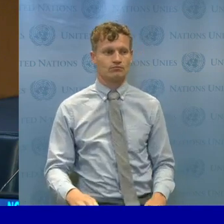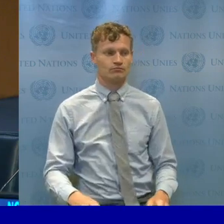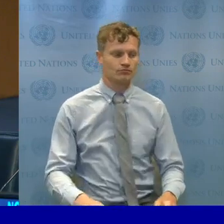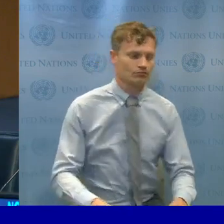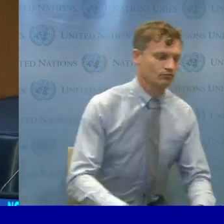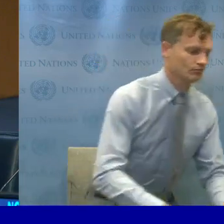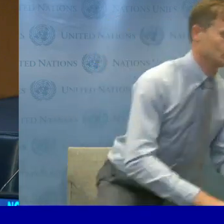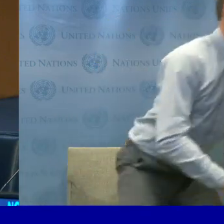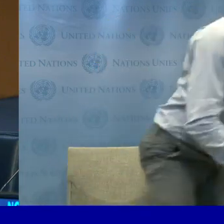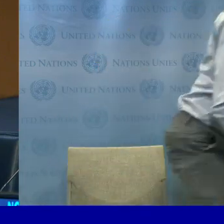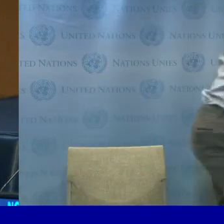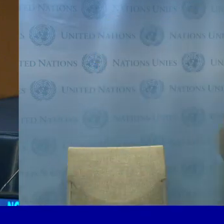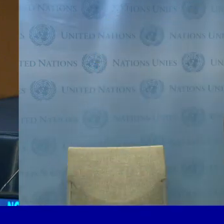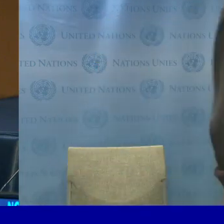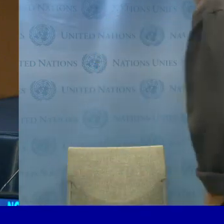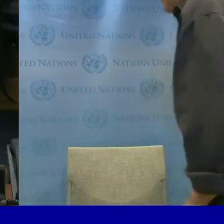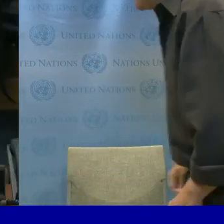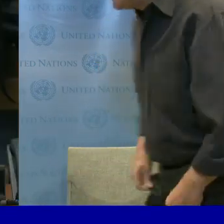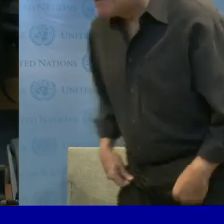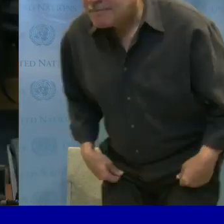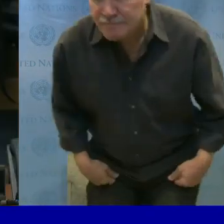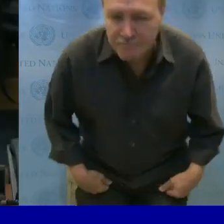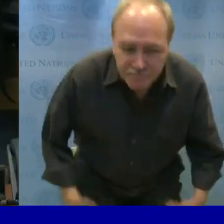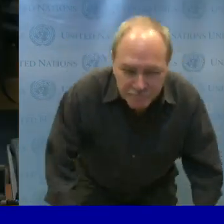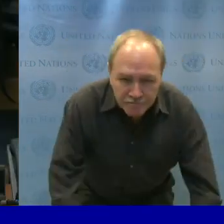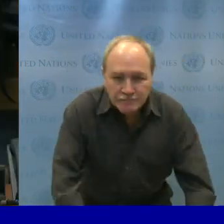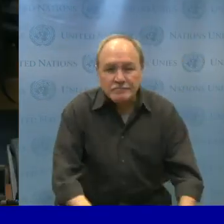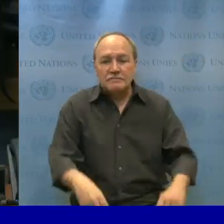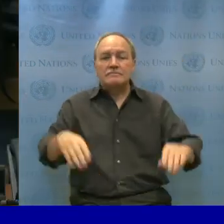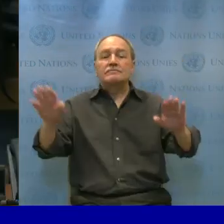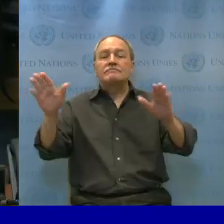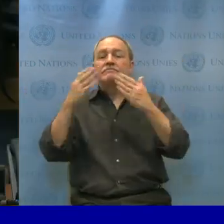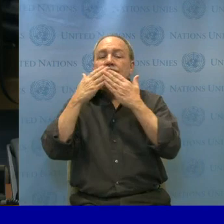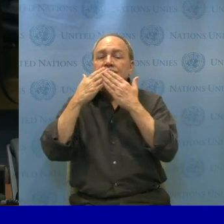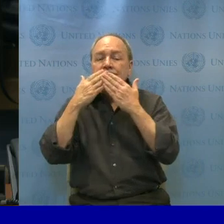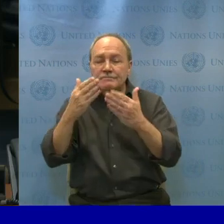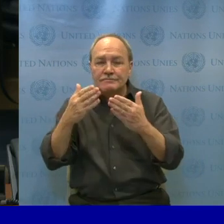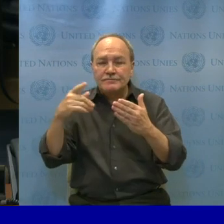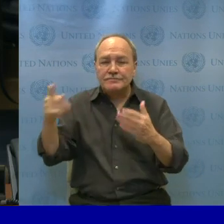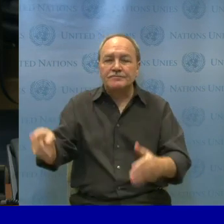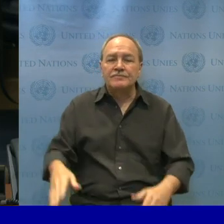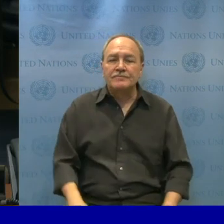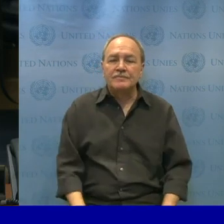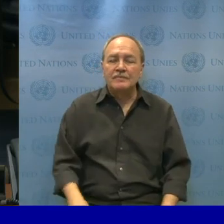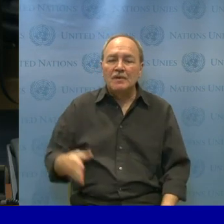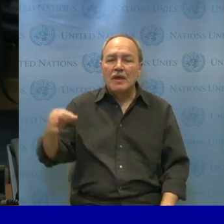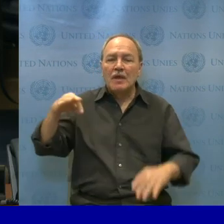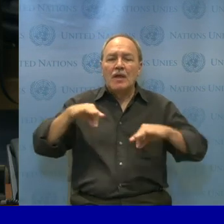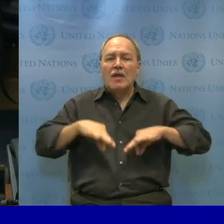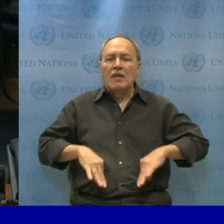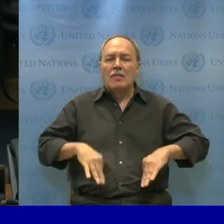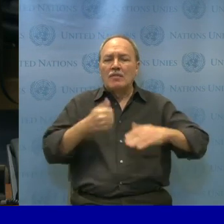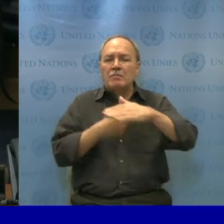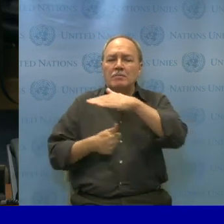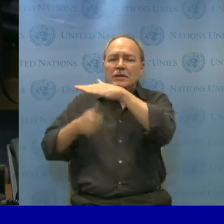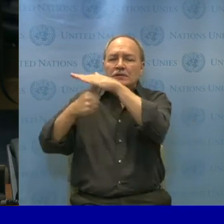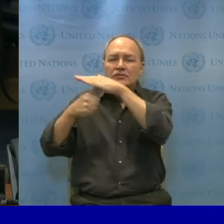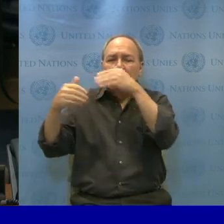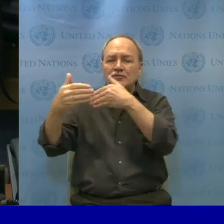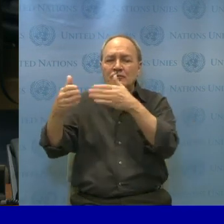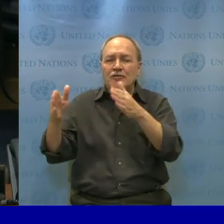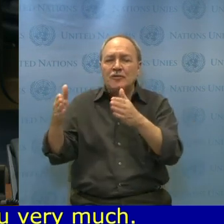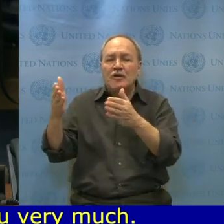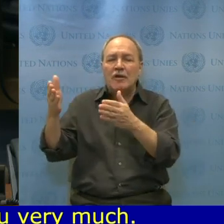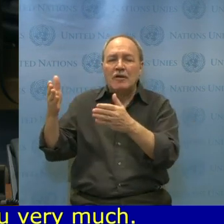Thank you very much. I now ask the Honourable Minister Sakai Nzenza, Minister of Public Service, Labour and Social